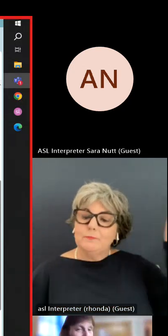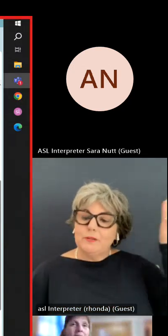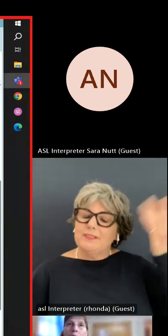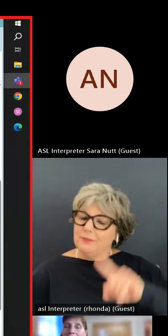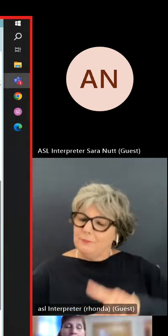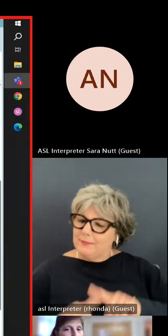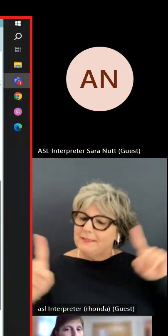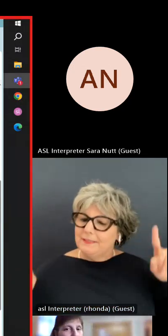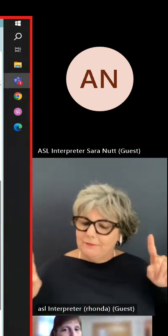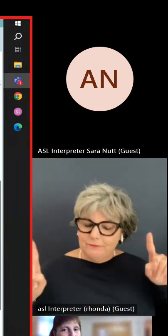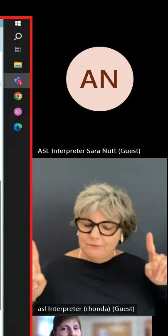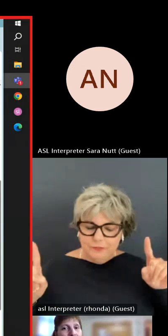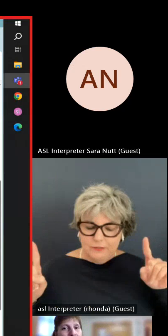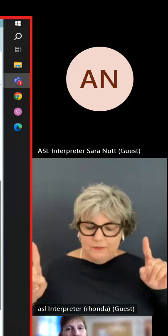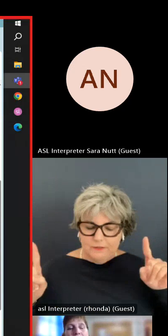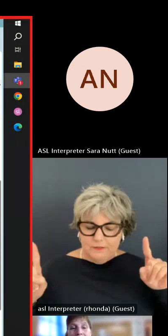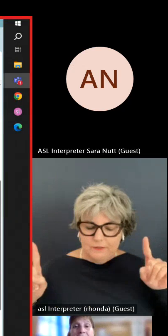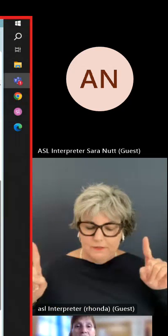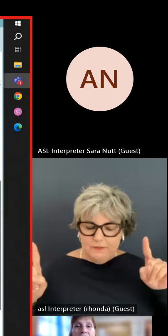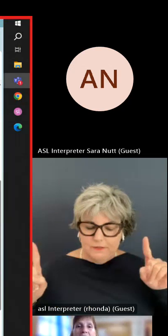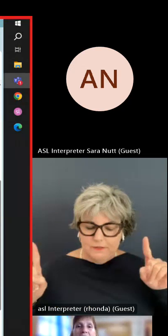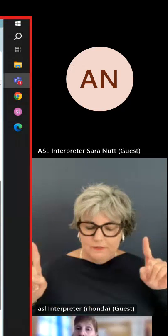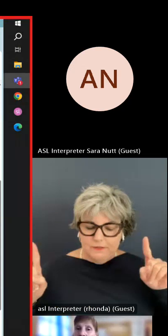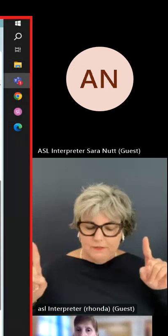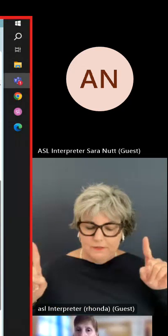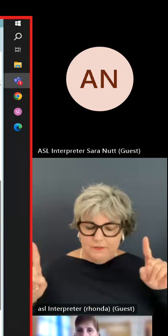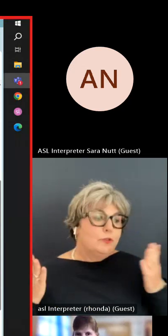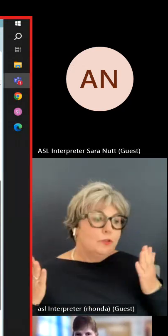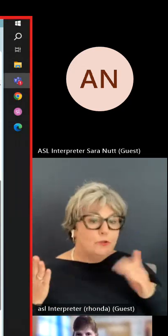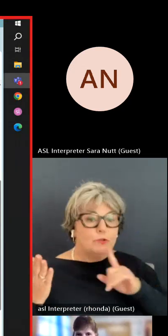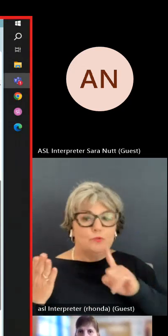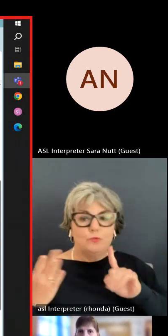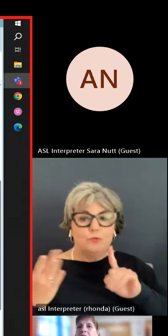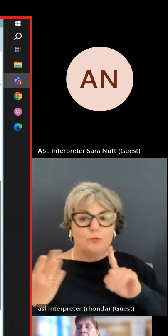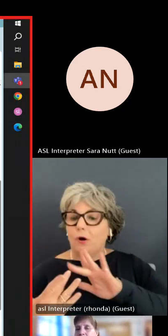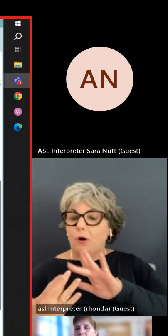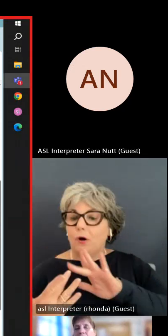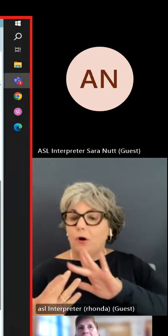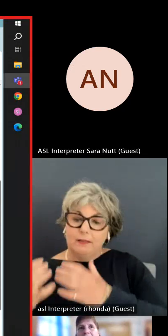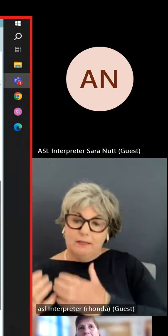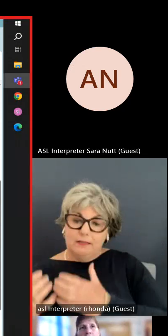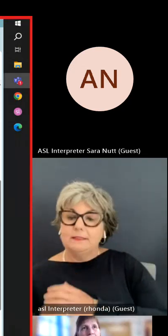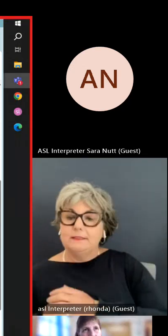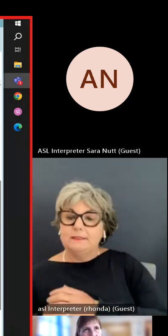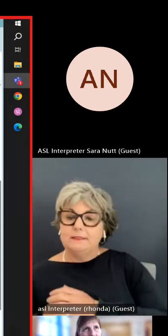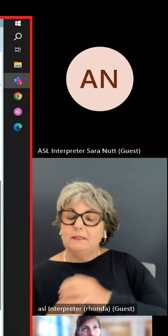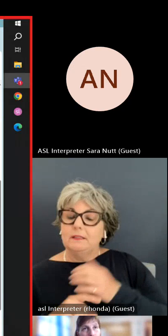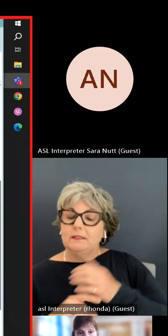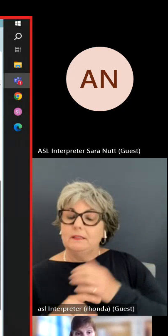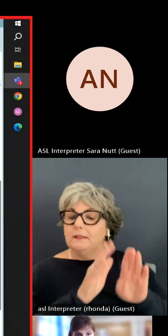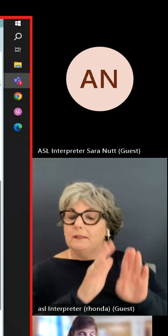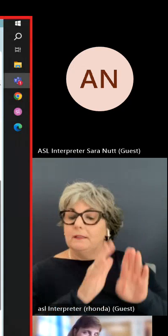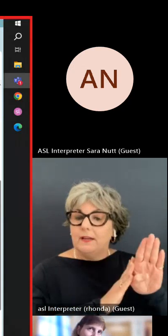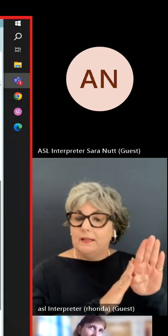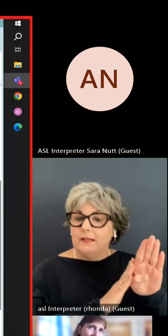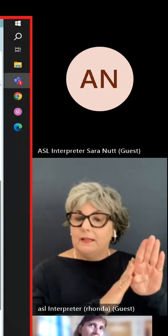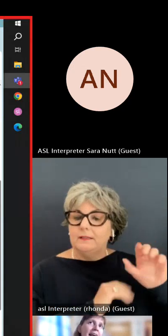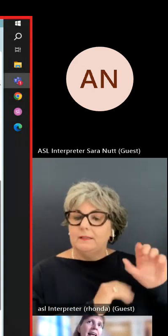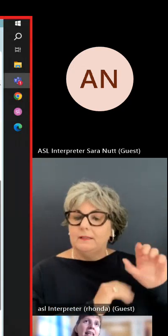differently. What I will be sharing with you is actually an online course. It was created in Articulate